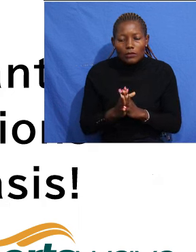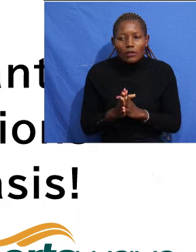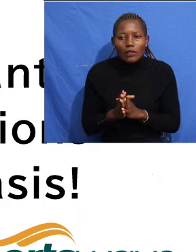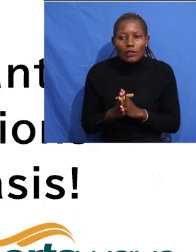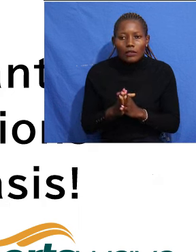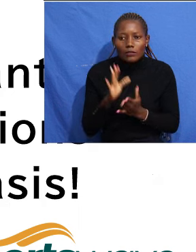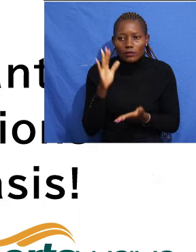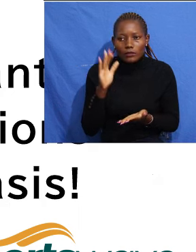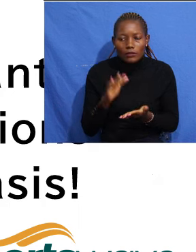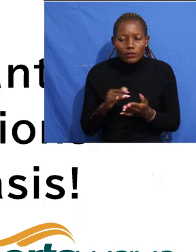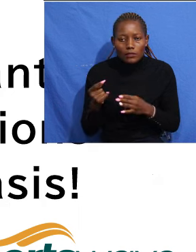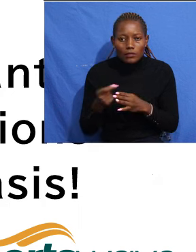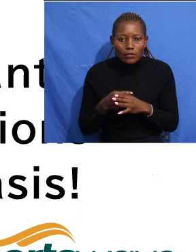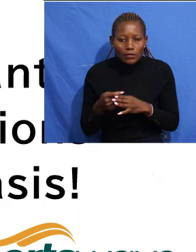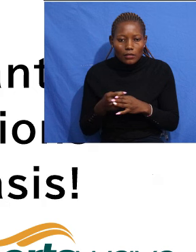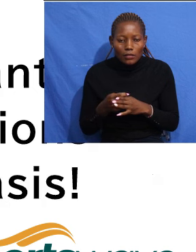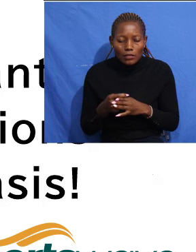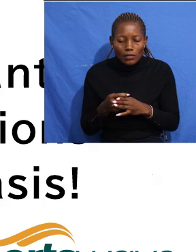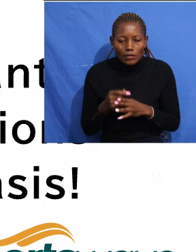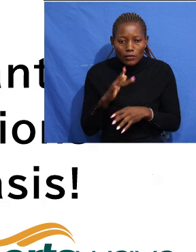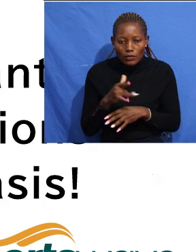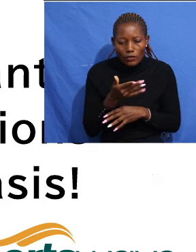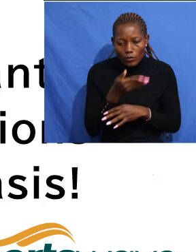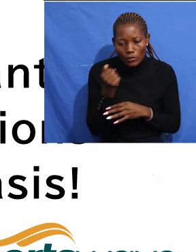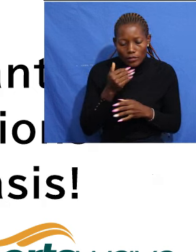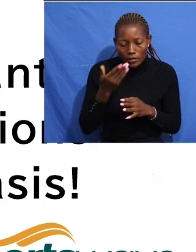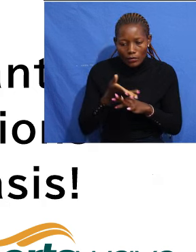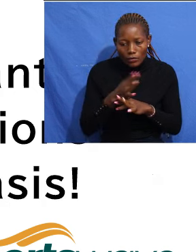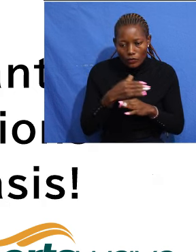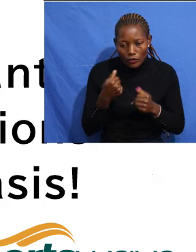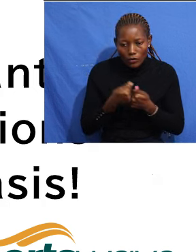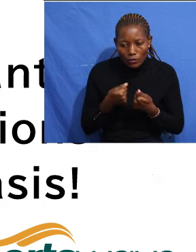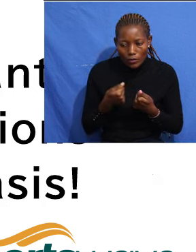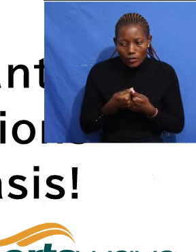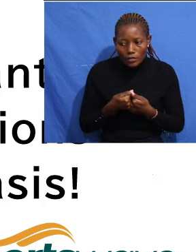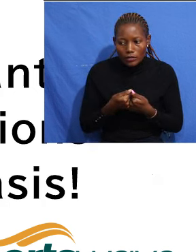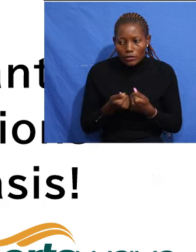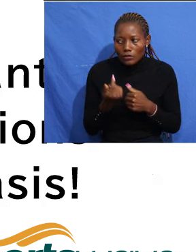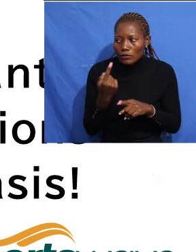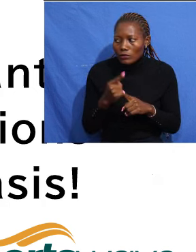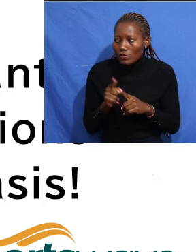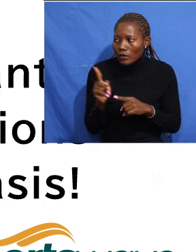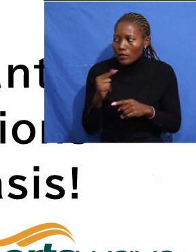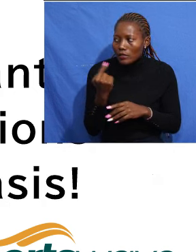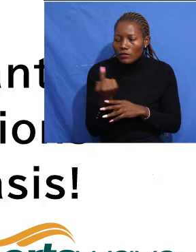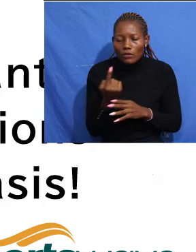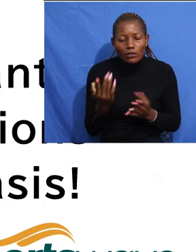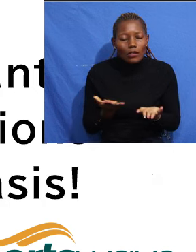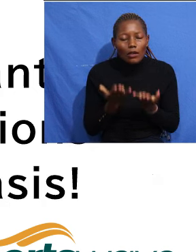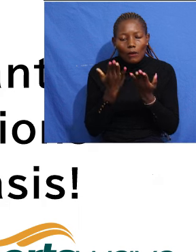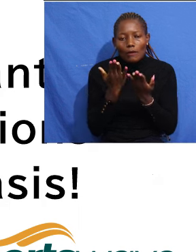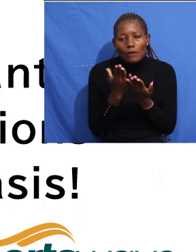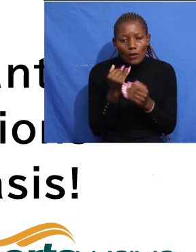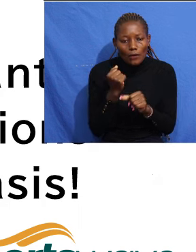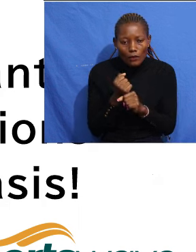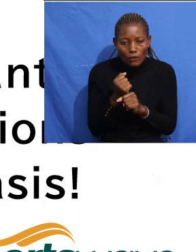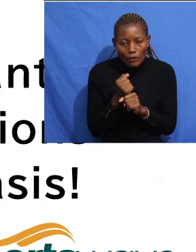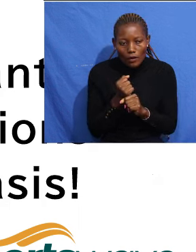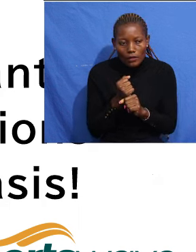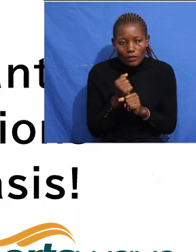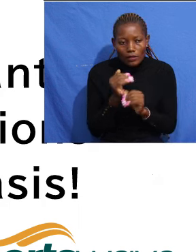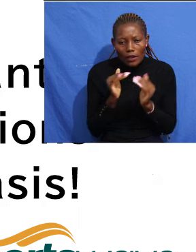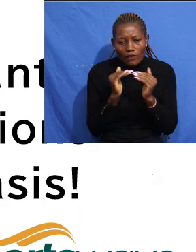to recover before competition. But this is called tapering. But this only improves performance by an average